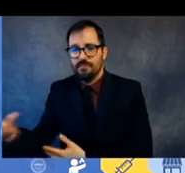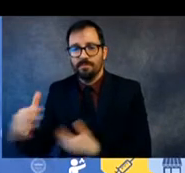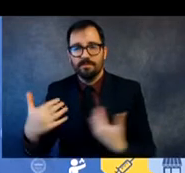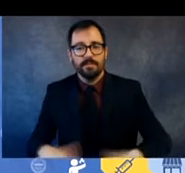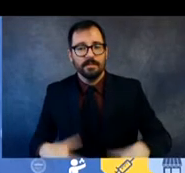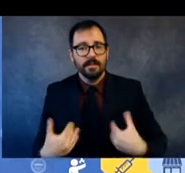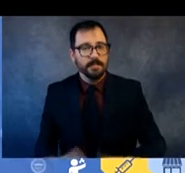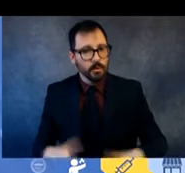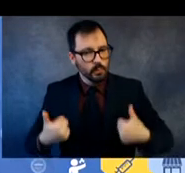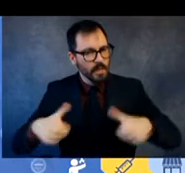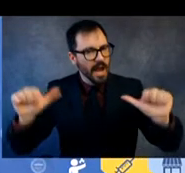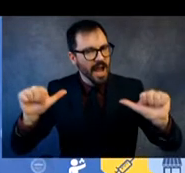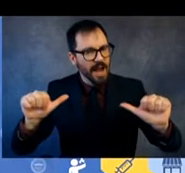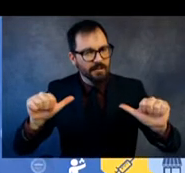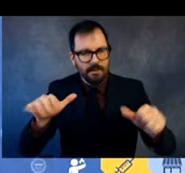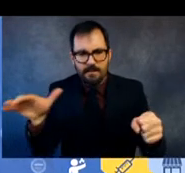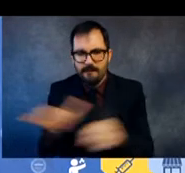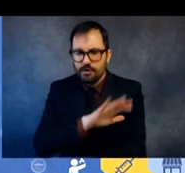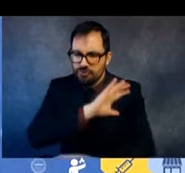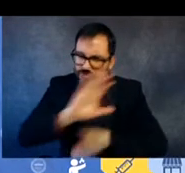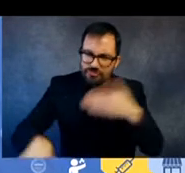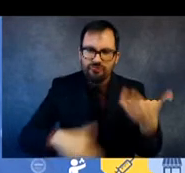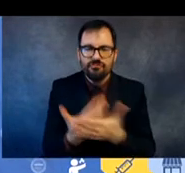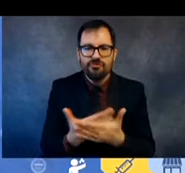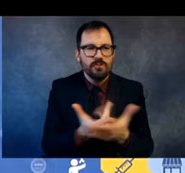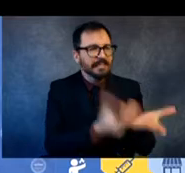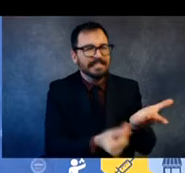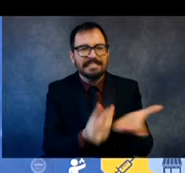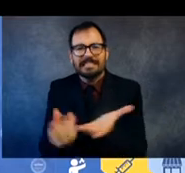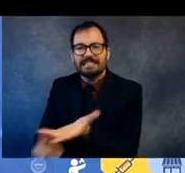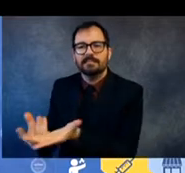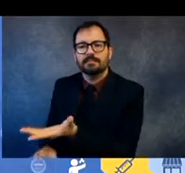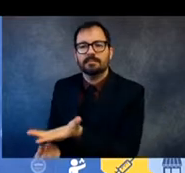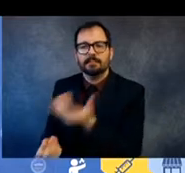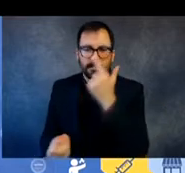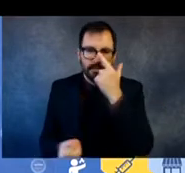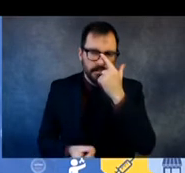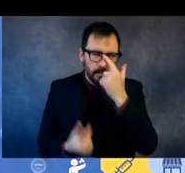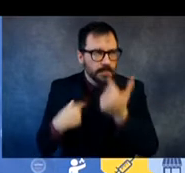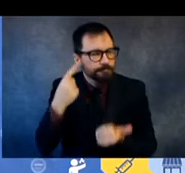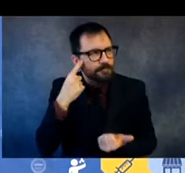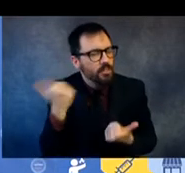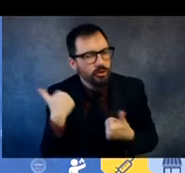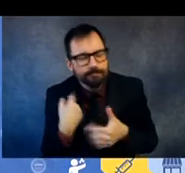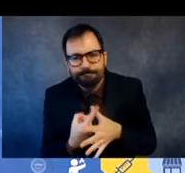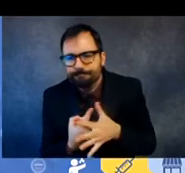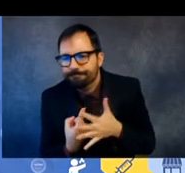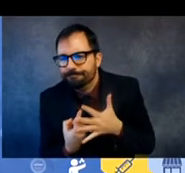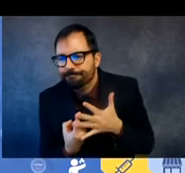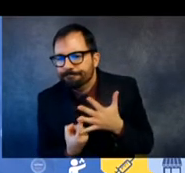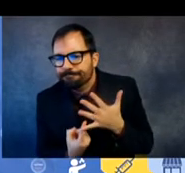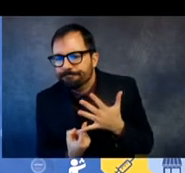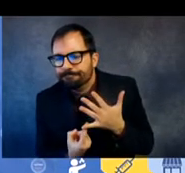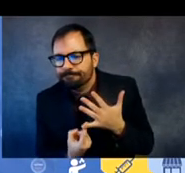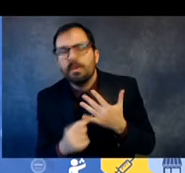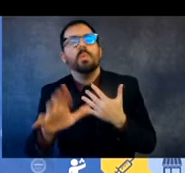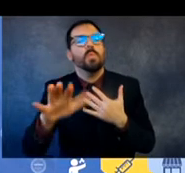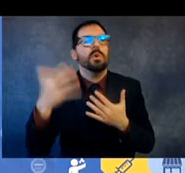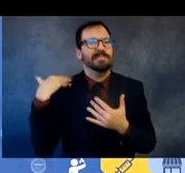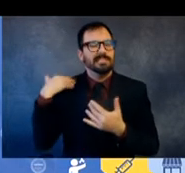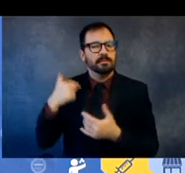addressed. Trying to think if I did mention earlier the rent relief and homeowner